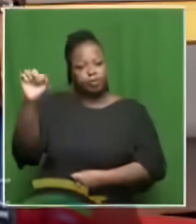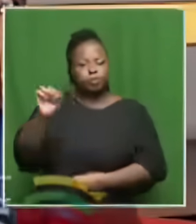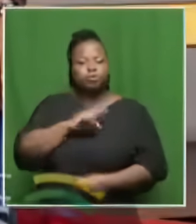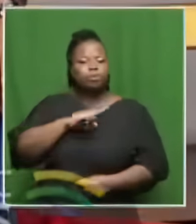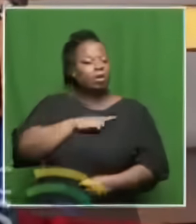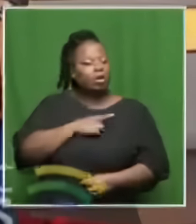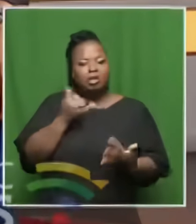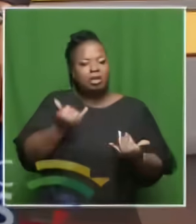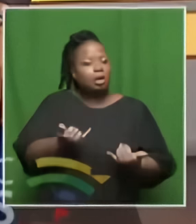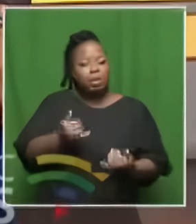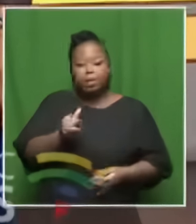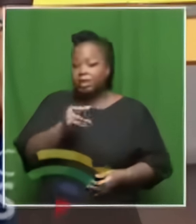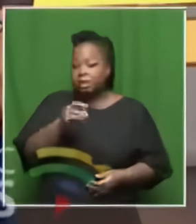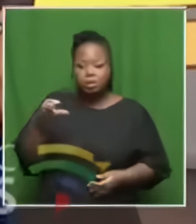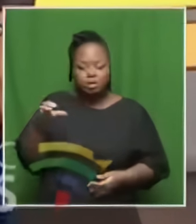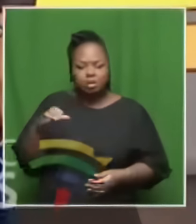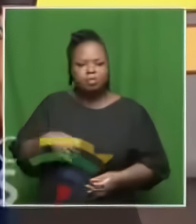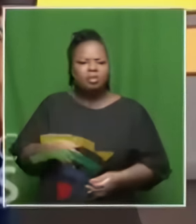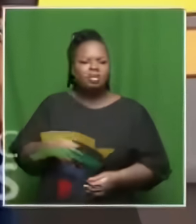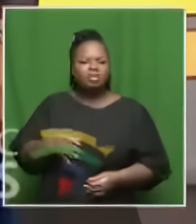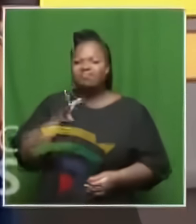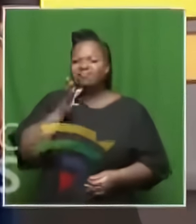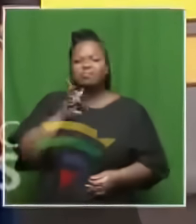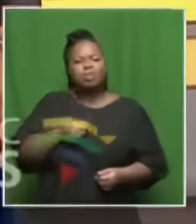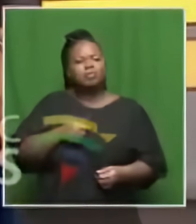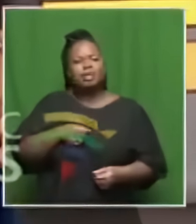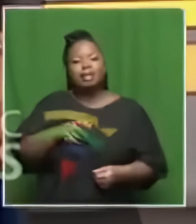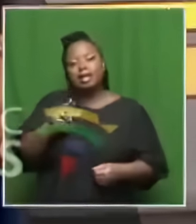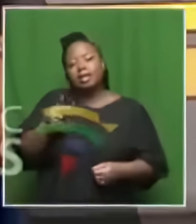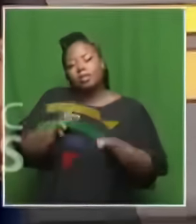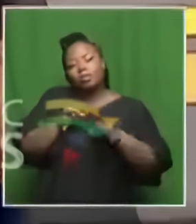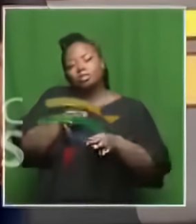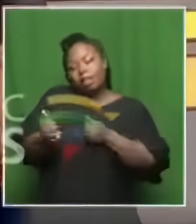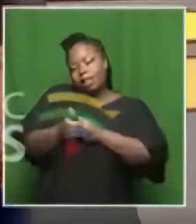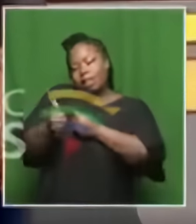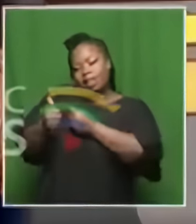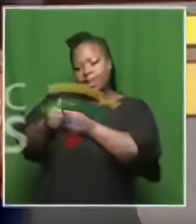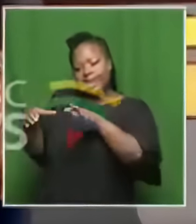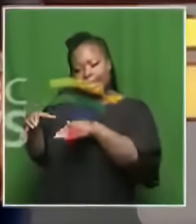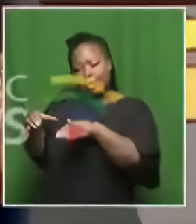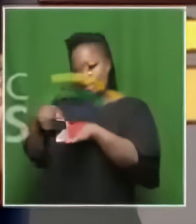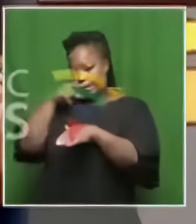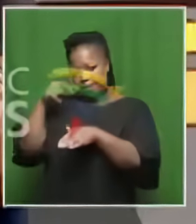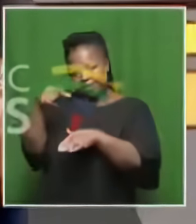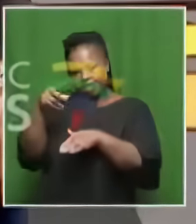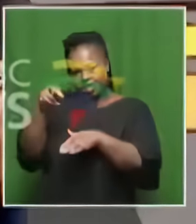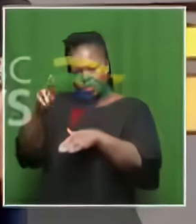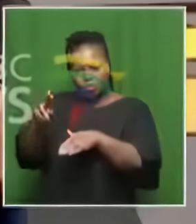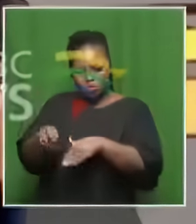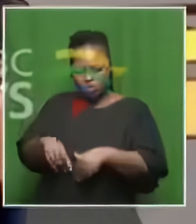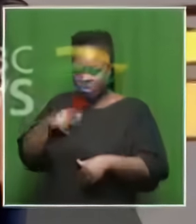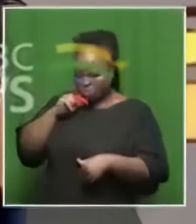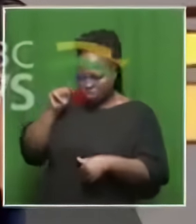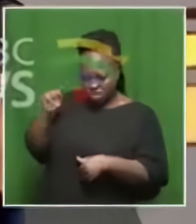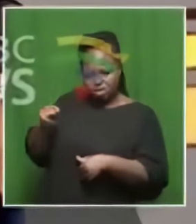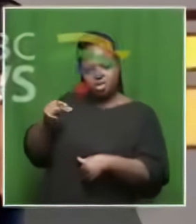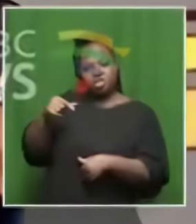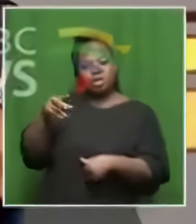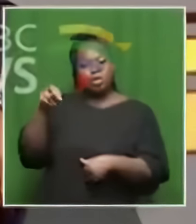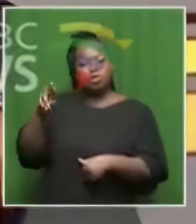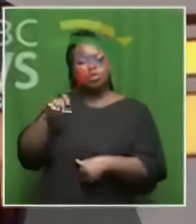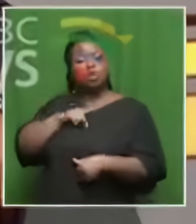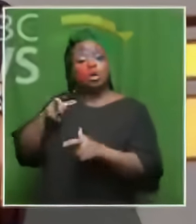the ANC does not have majority, but it has partners with other political parties that are now called GNU. They use the GNU